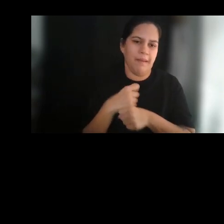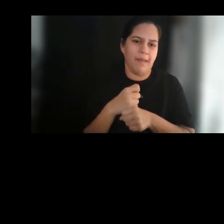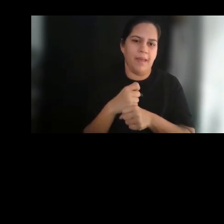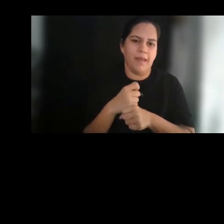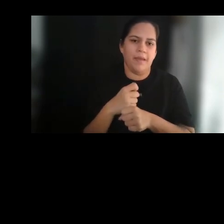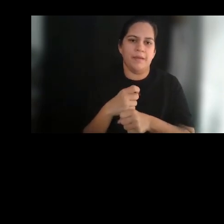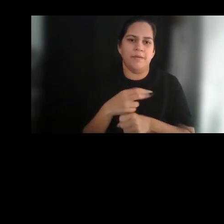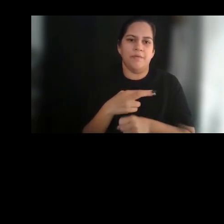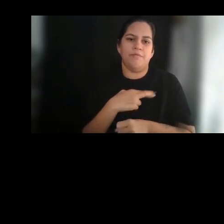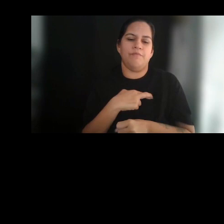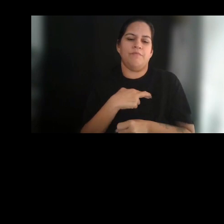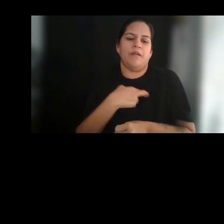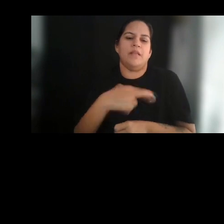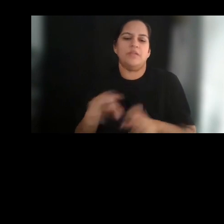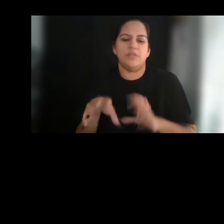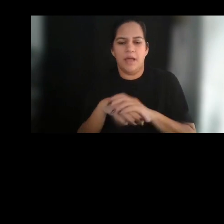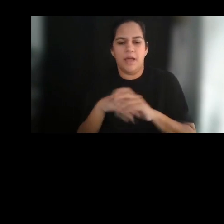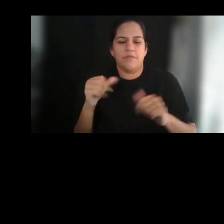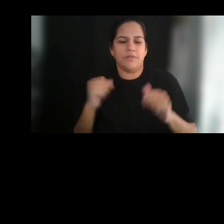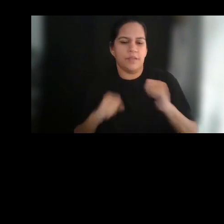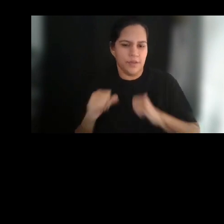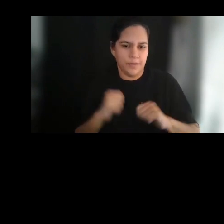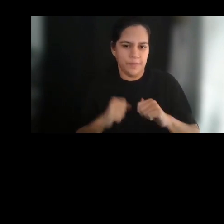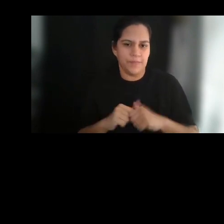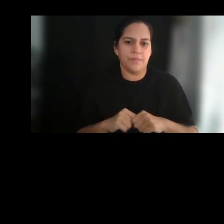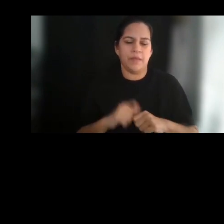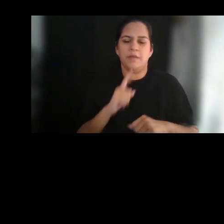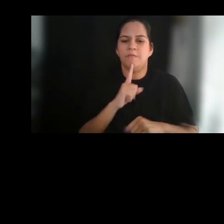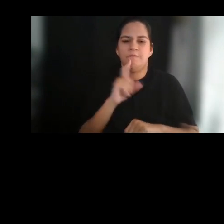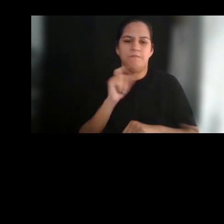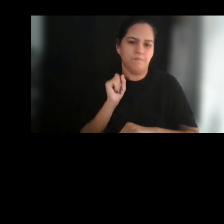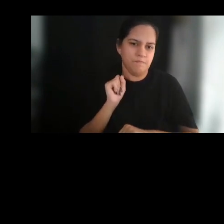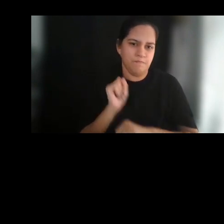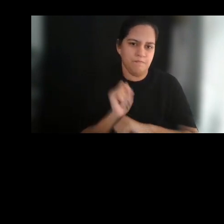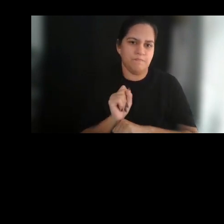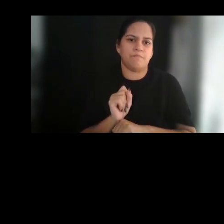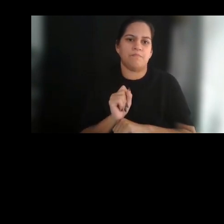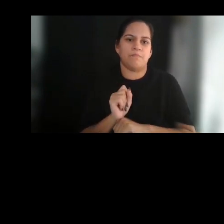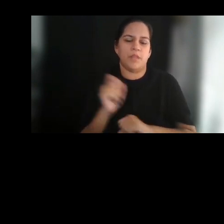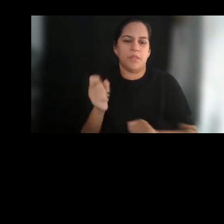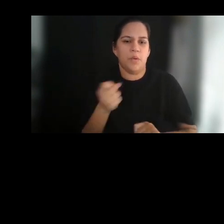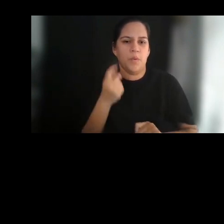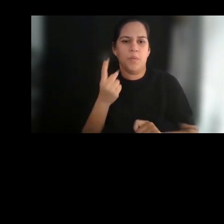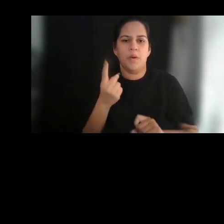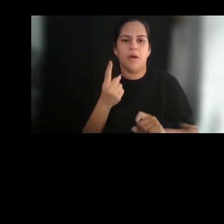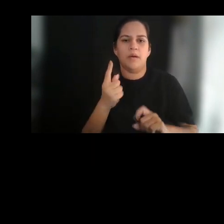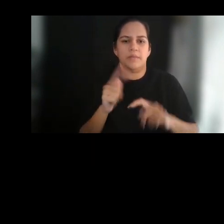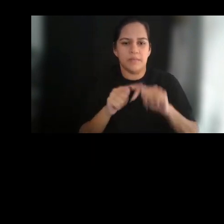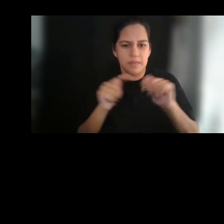theater. It's truly the one temple I go to.